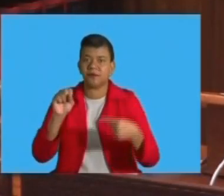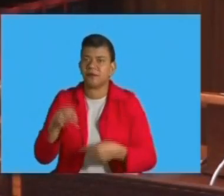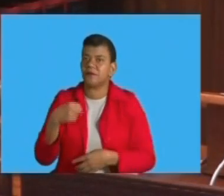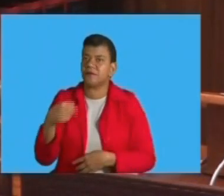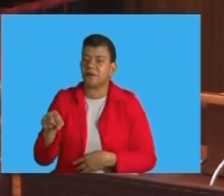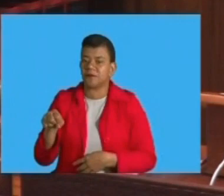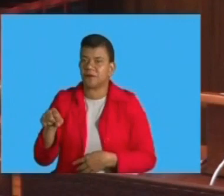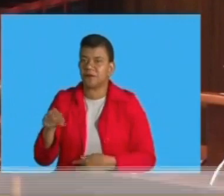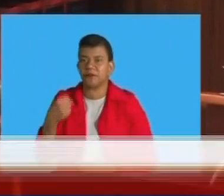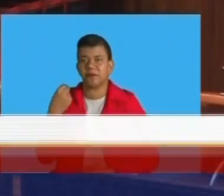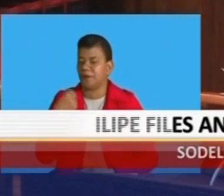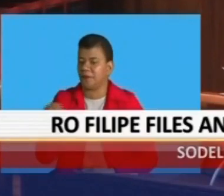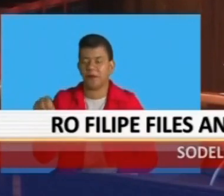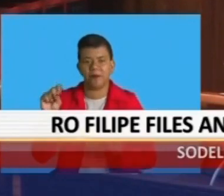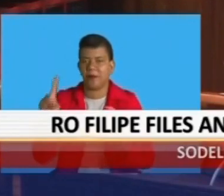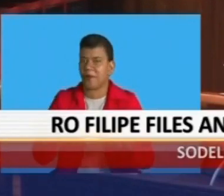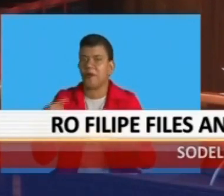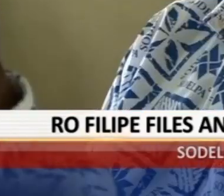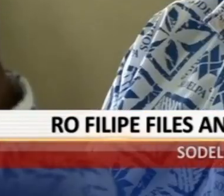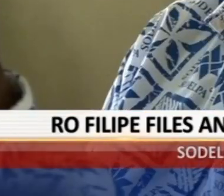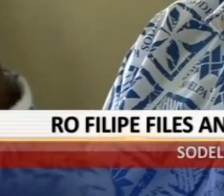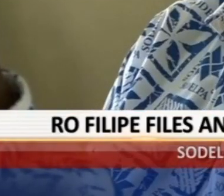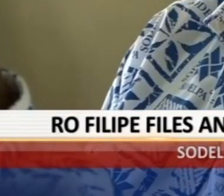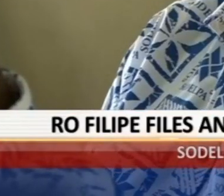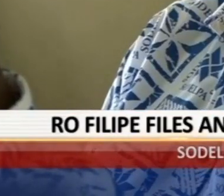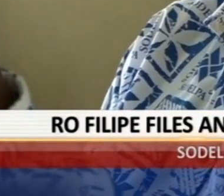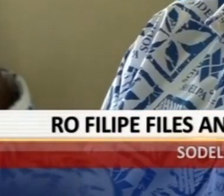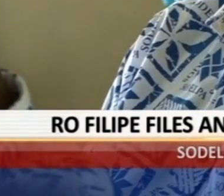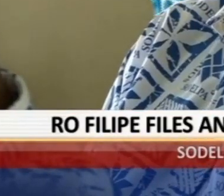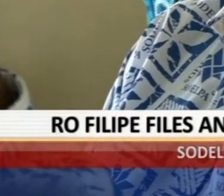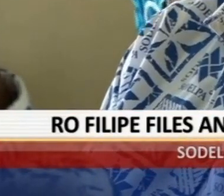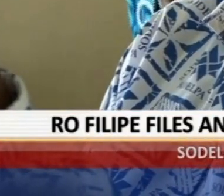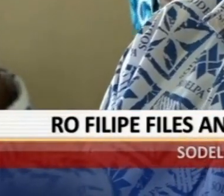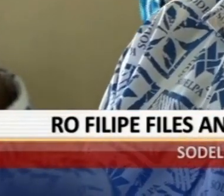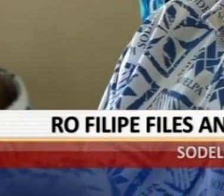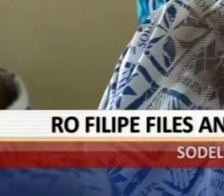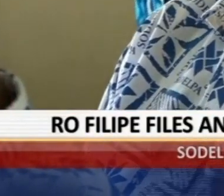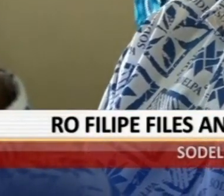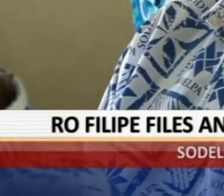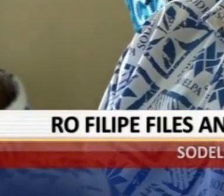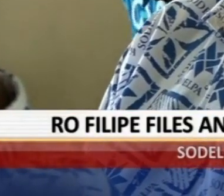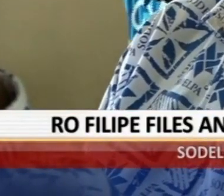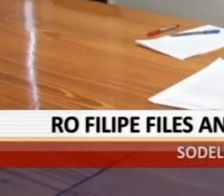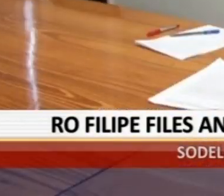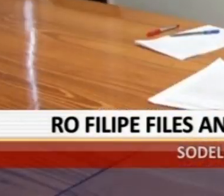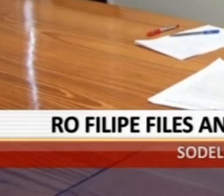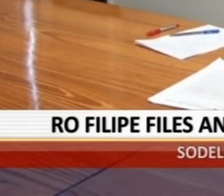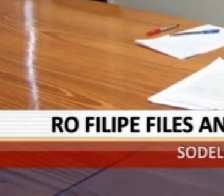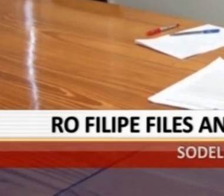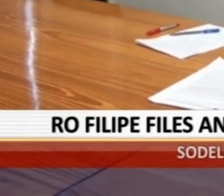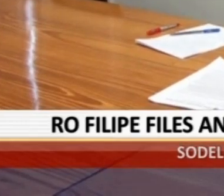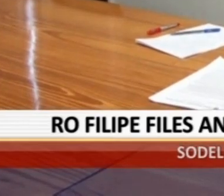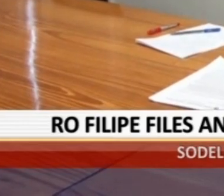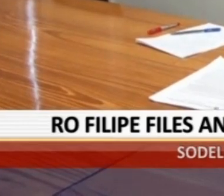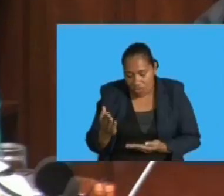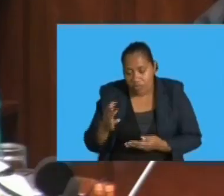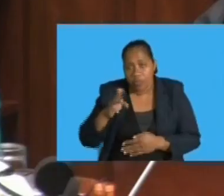break last night, he withdrew the motion, leaving Speaker Ratuipeli Naratikau upset with the comical actions of the